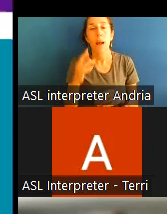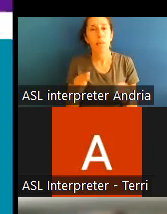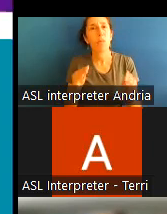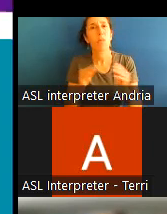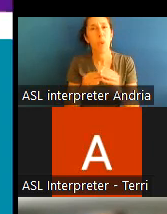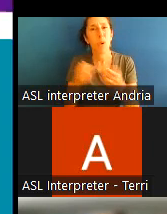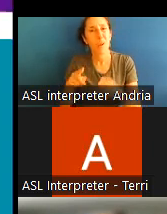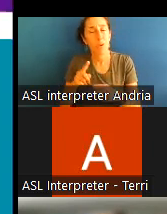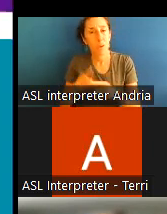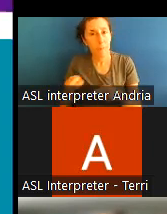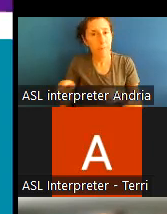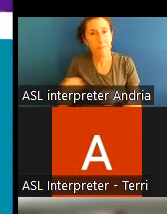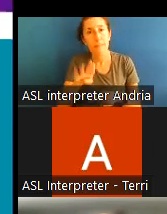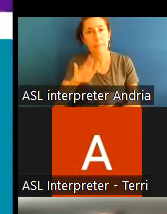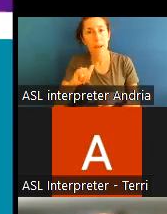that